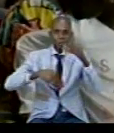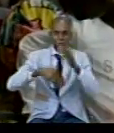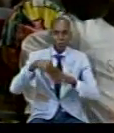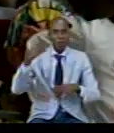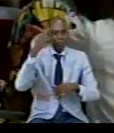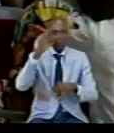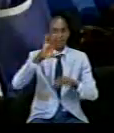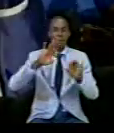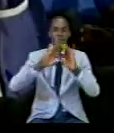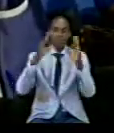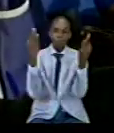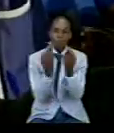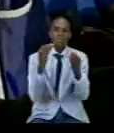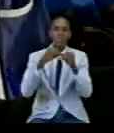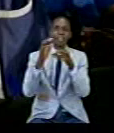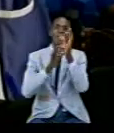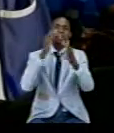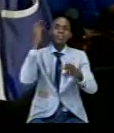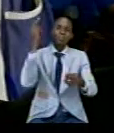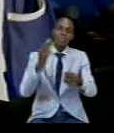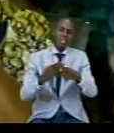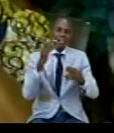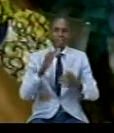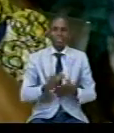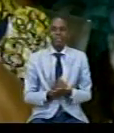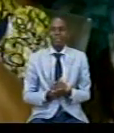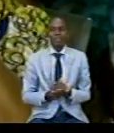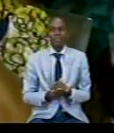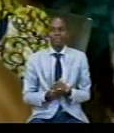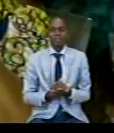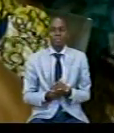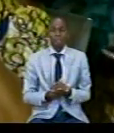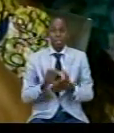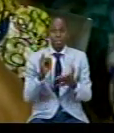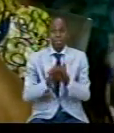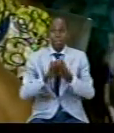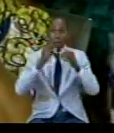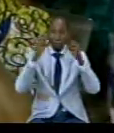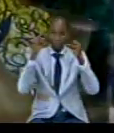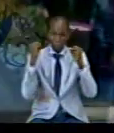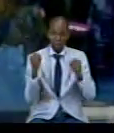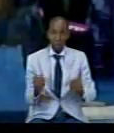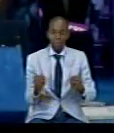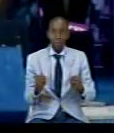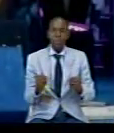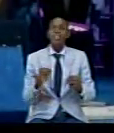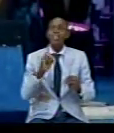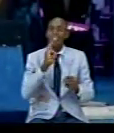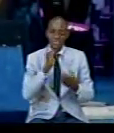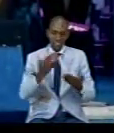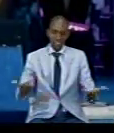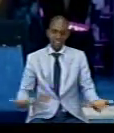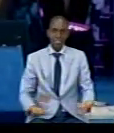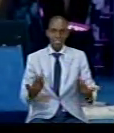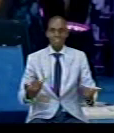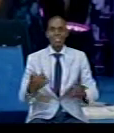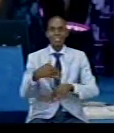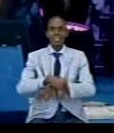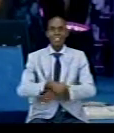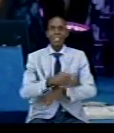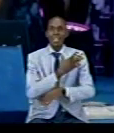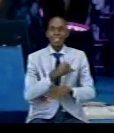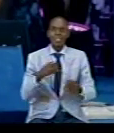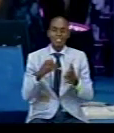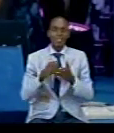in Jesus' name. That power is here tonight. And to roll